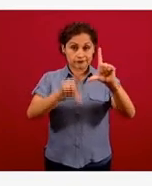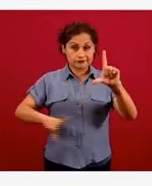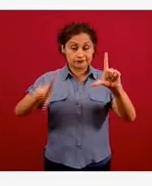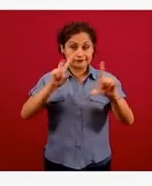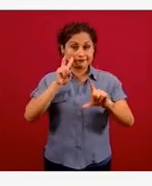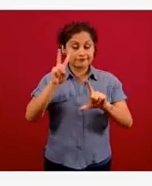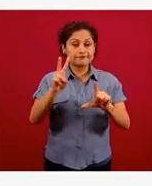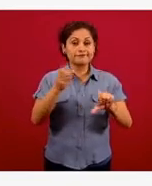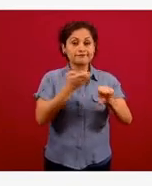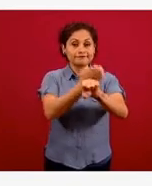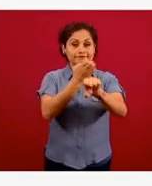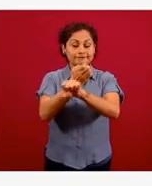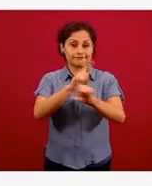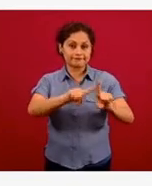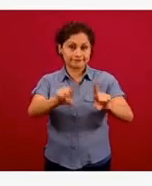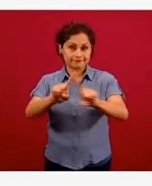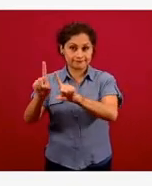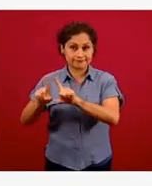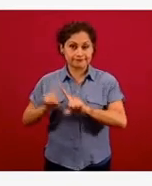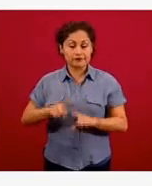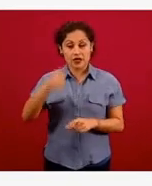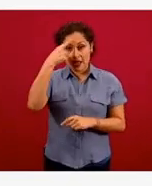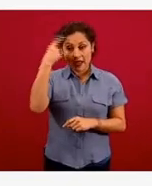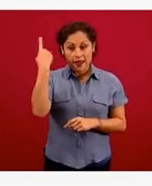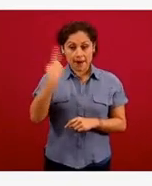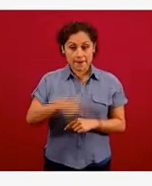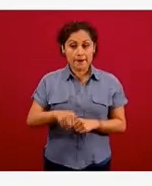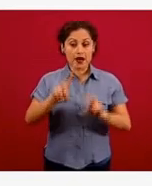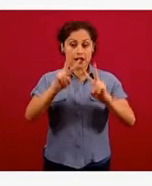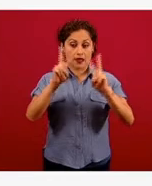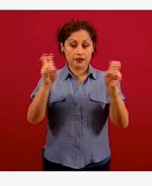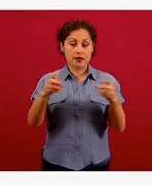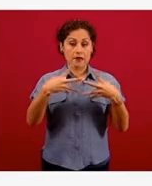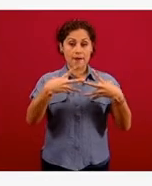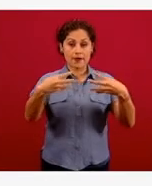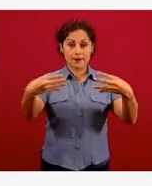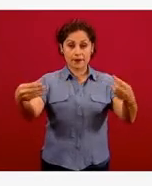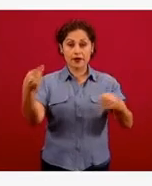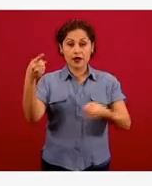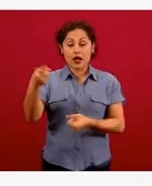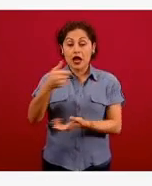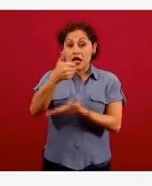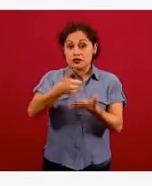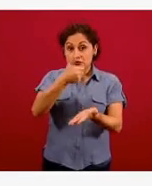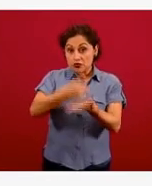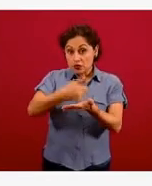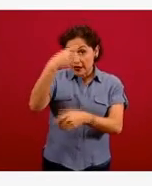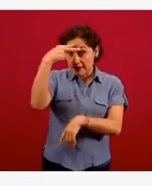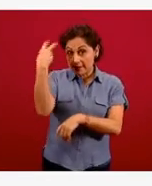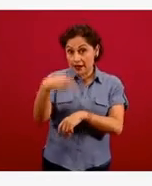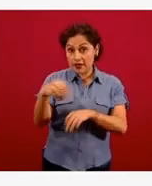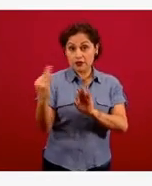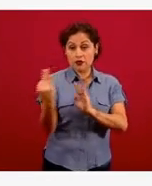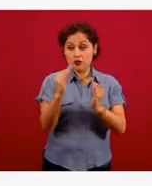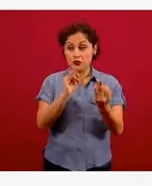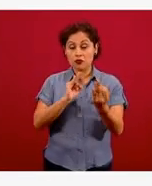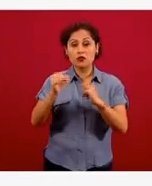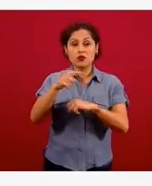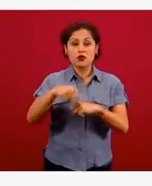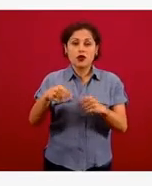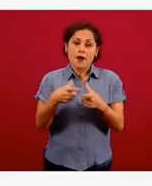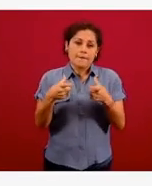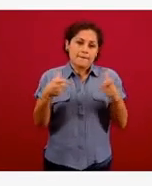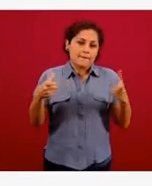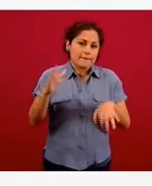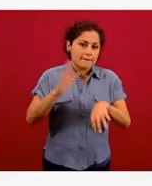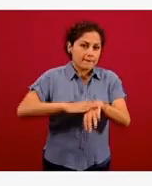exists among the national territory in terms of the pandemic.